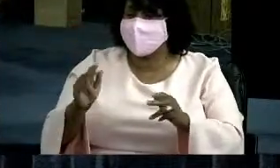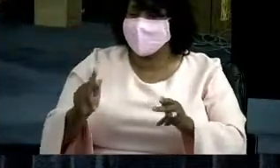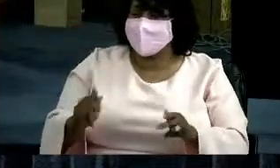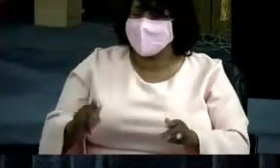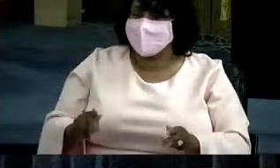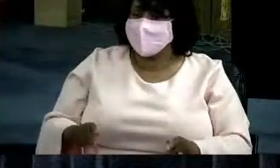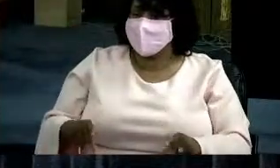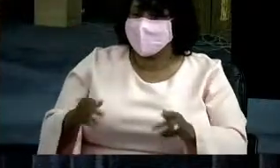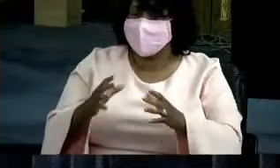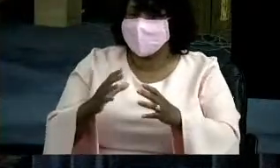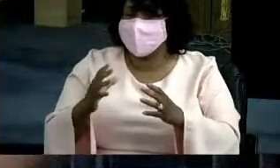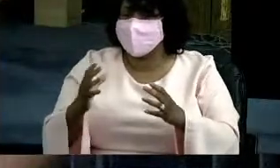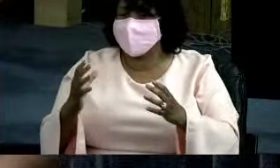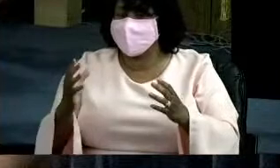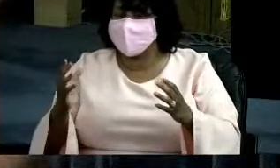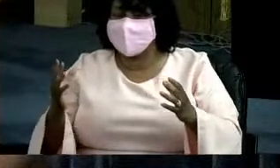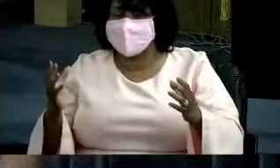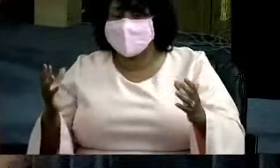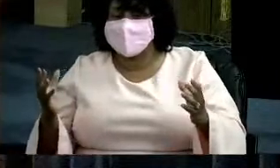Nobody greater,